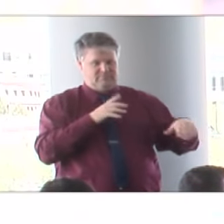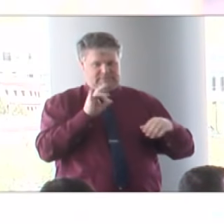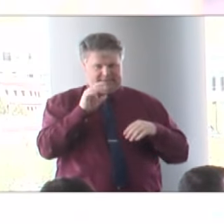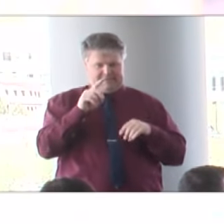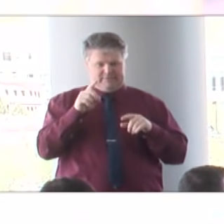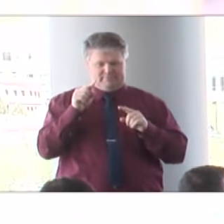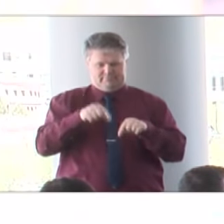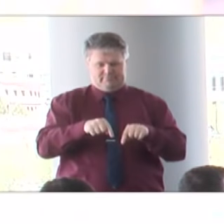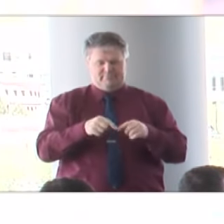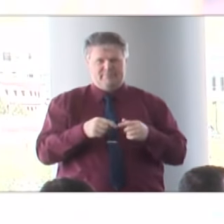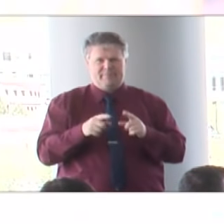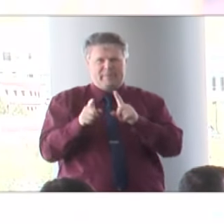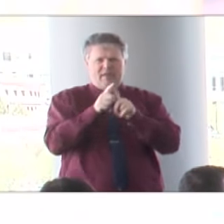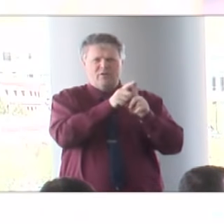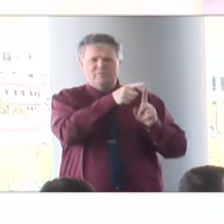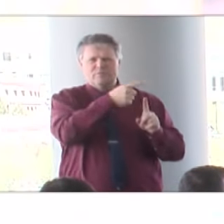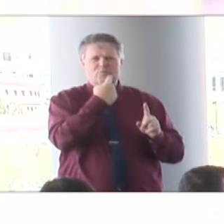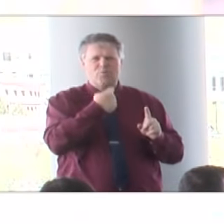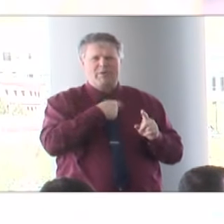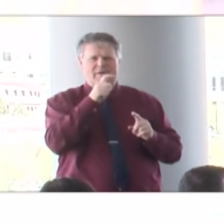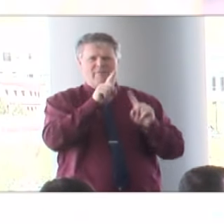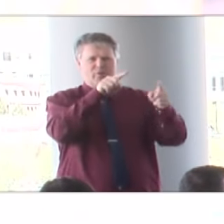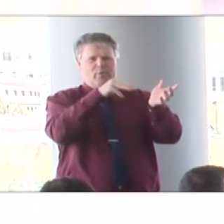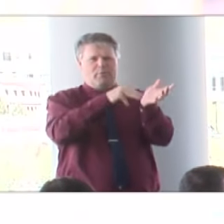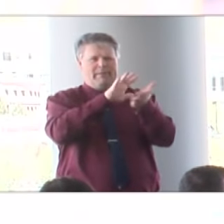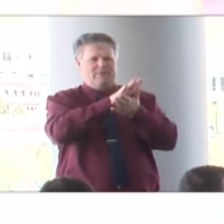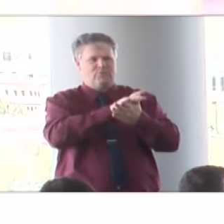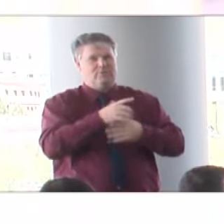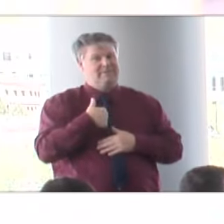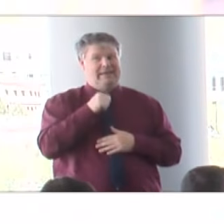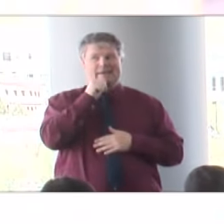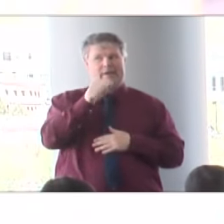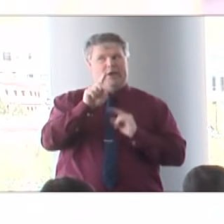And he also told me I had to go to med school, which I didn't do.